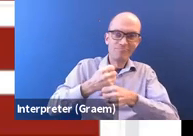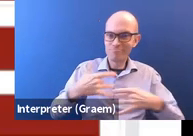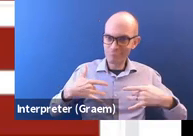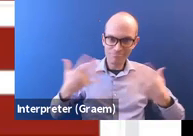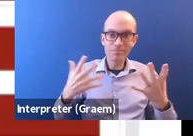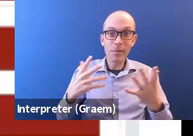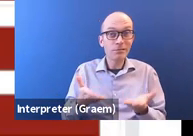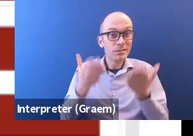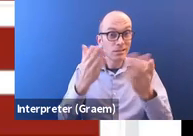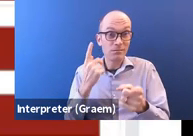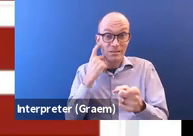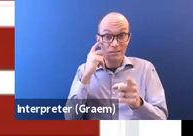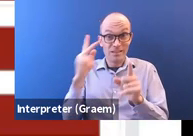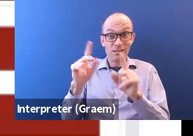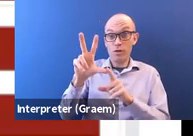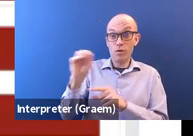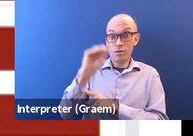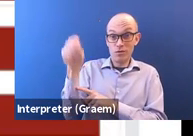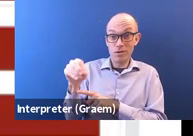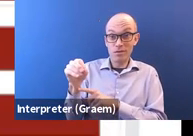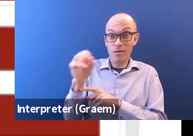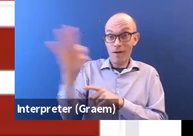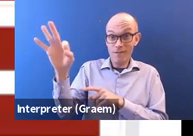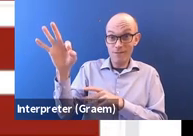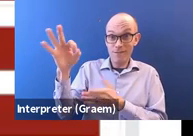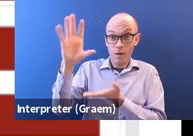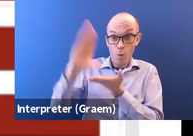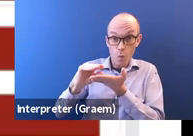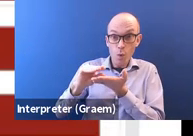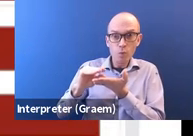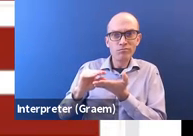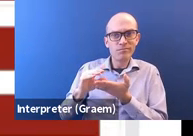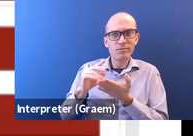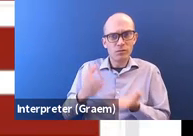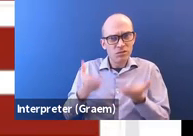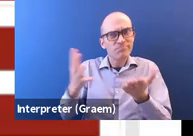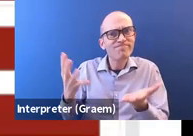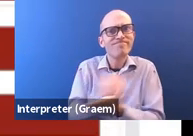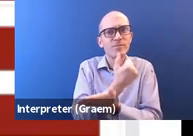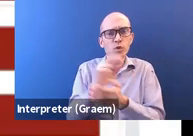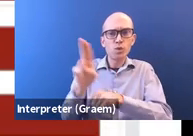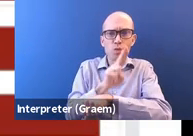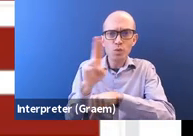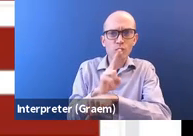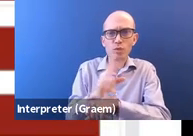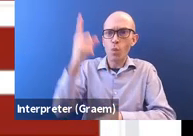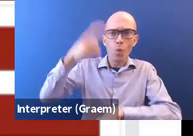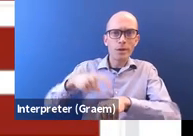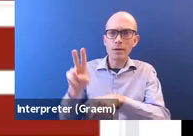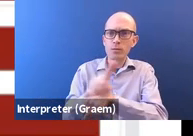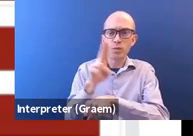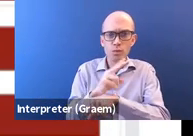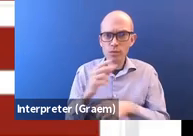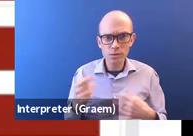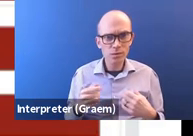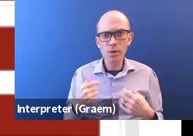30% off. It's a one-time use, but jump on it. And I also really encourage you to reach out to us for any questions. We're